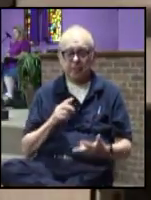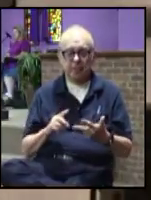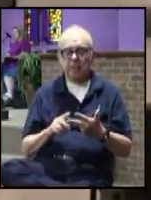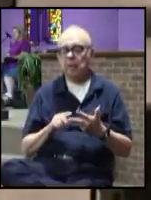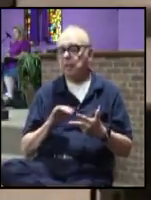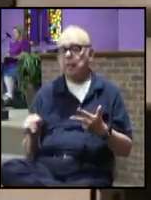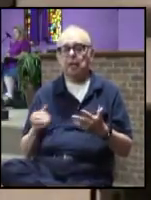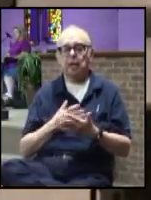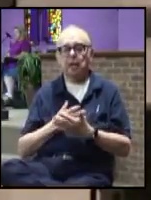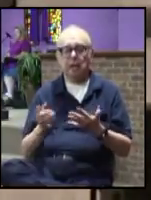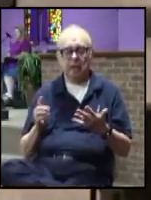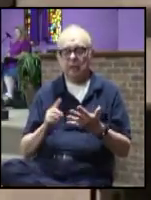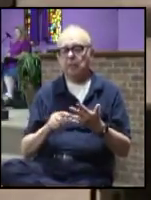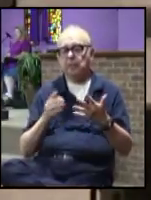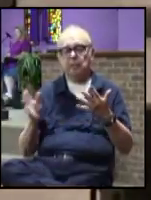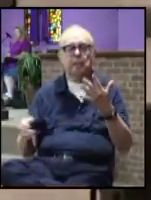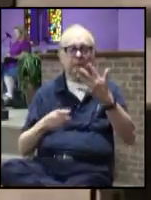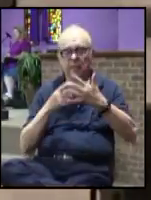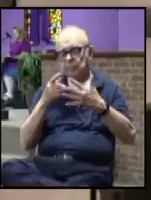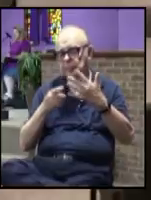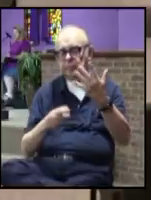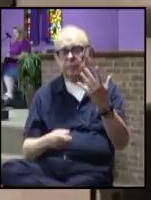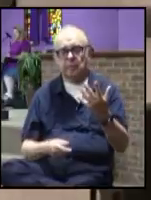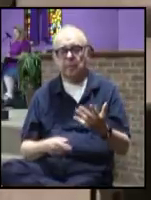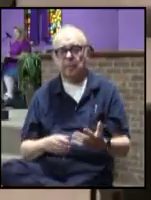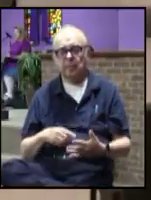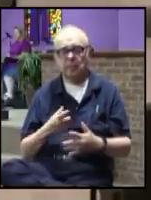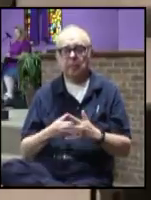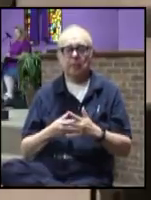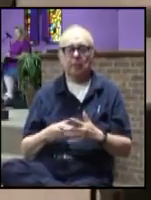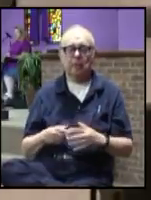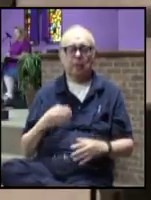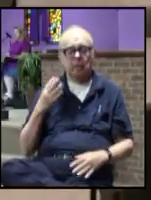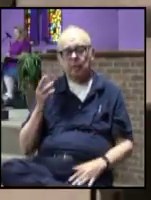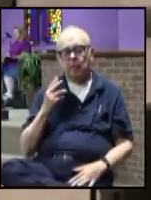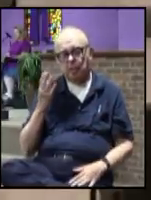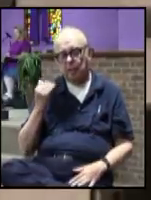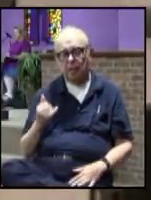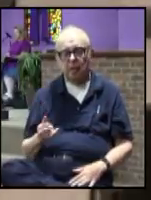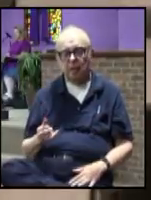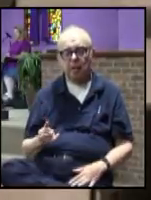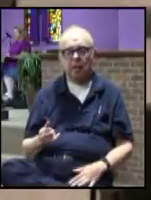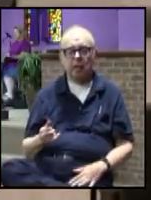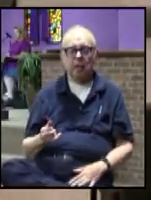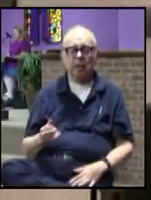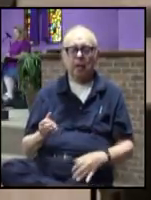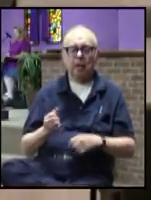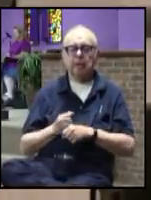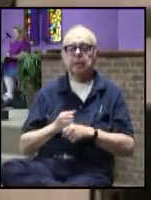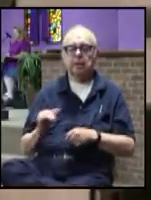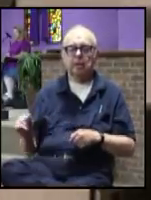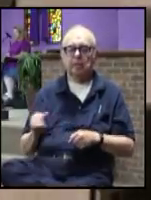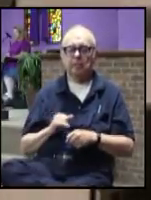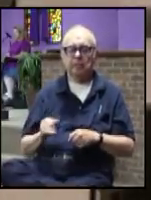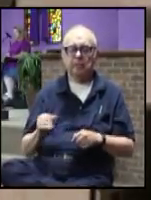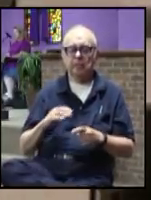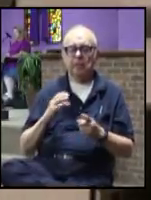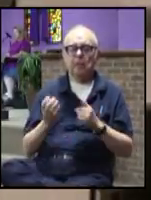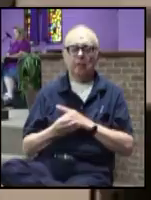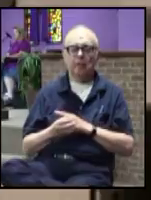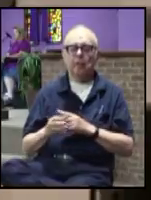the third time, we'll do the same thing, and the fourth time, and the fifth time, and the sixth time. And then we keep wondering, God, why do I keep getting this